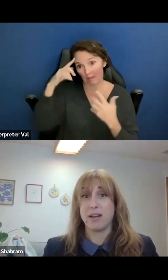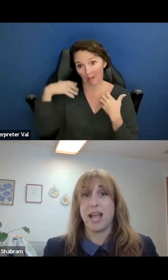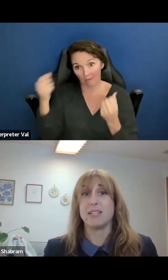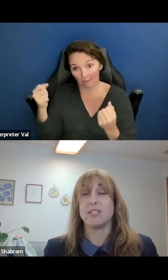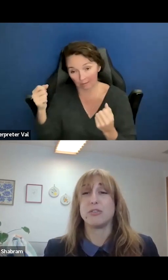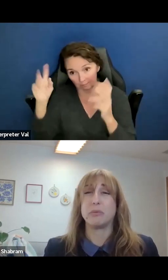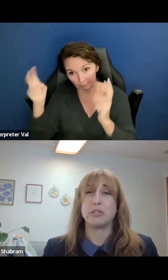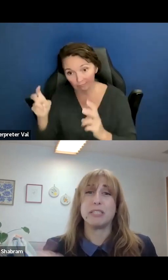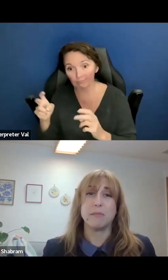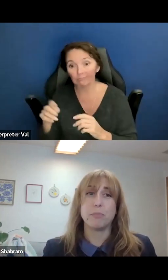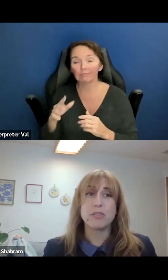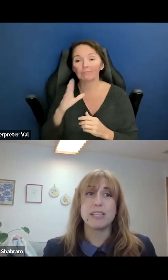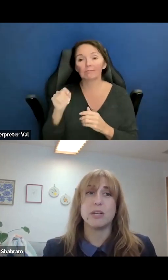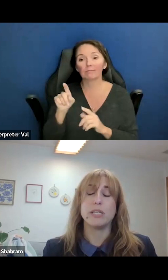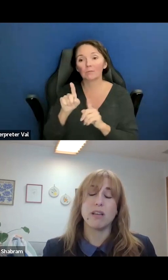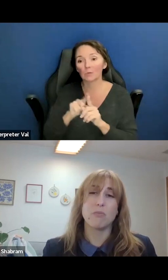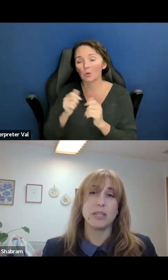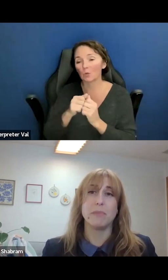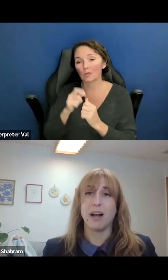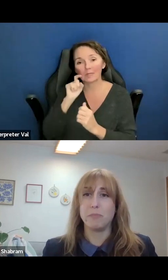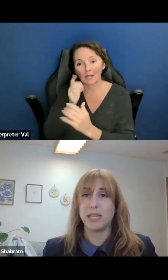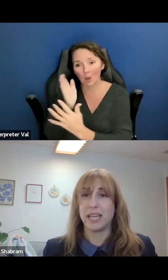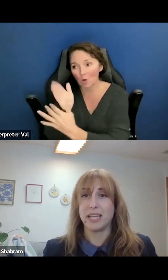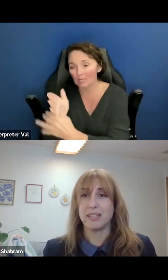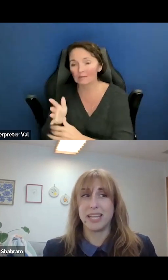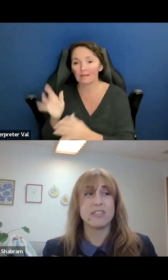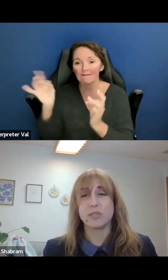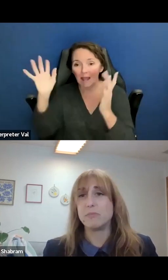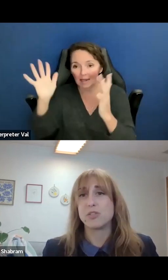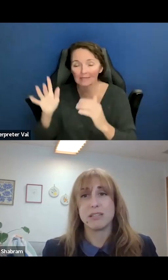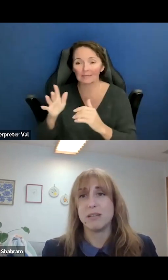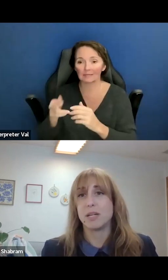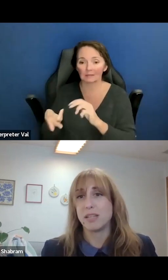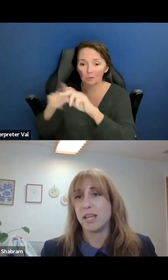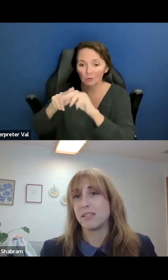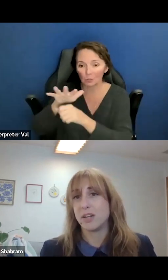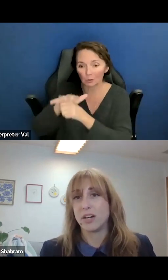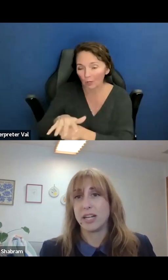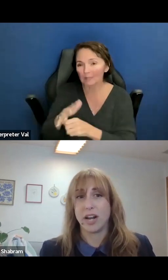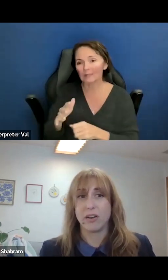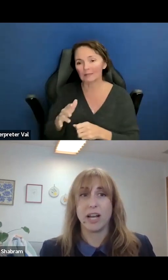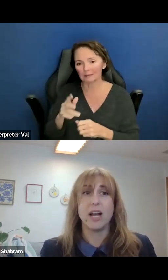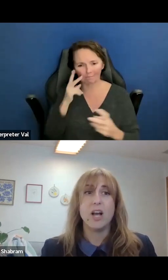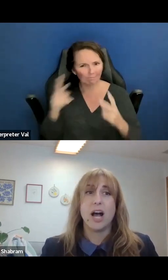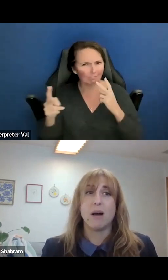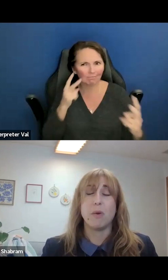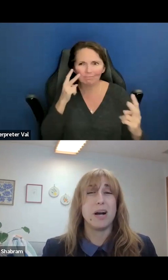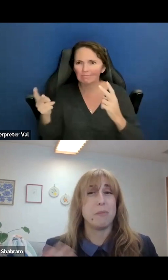lot bare. And during the return to in-person, we saw a really big uptick in like extreme distress amongst the kids in our